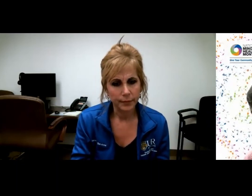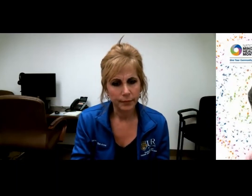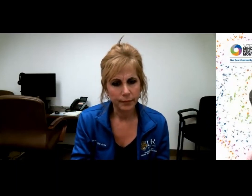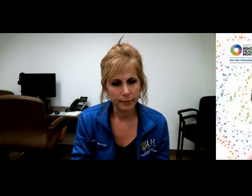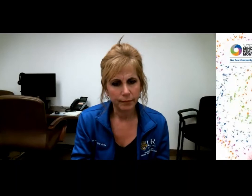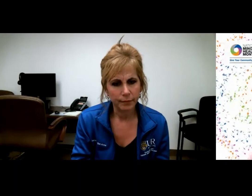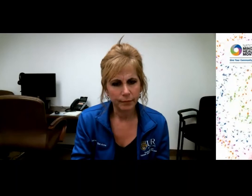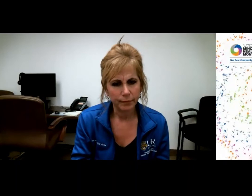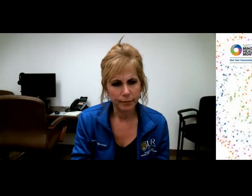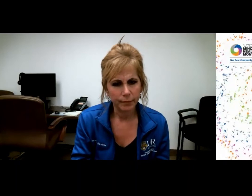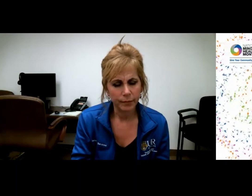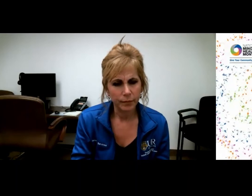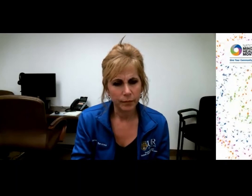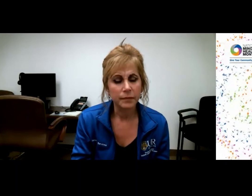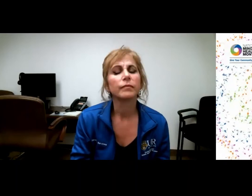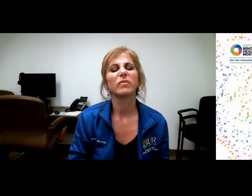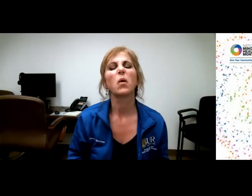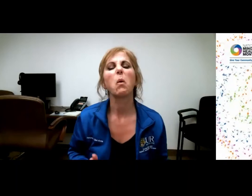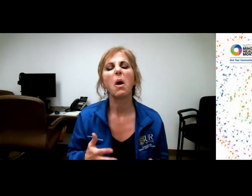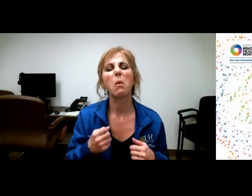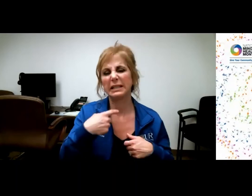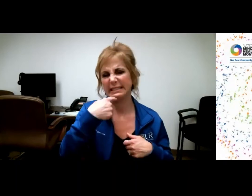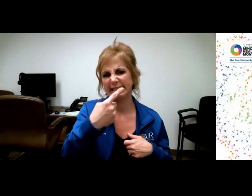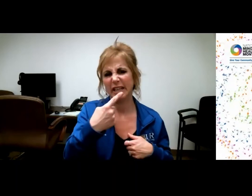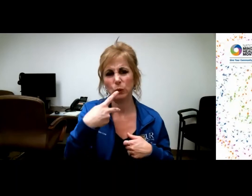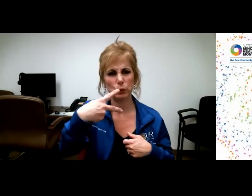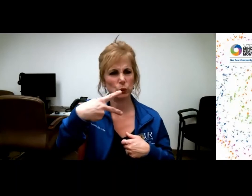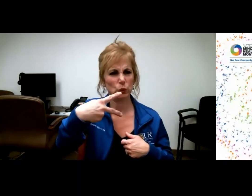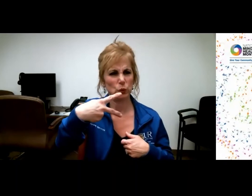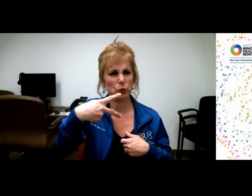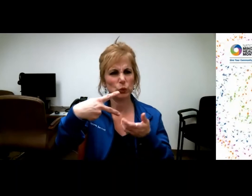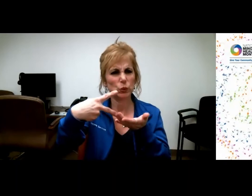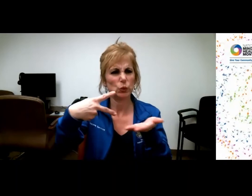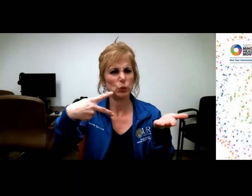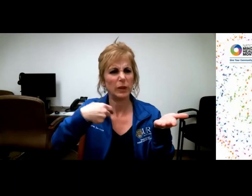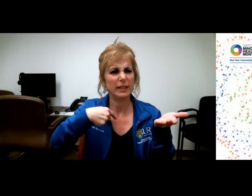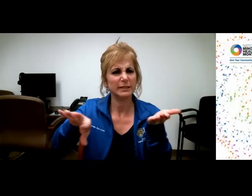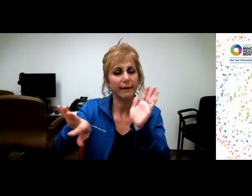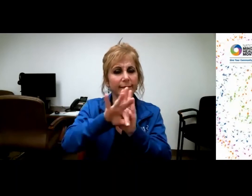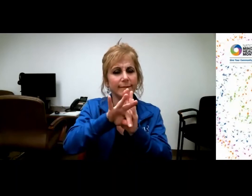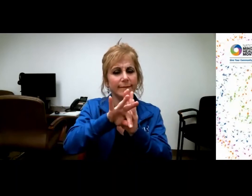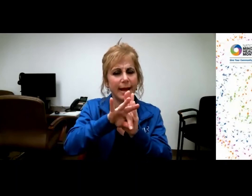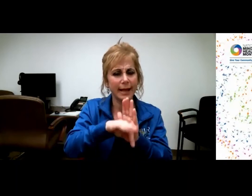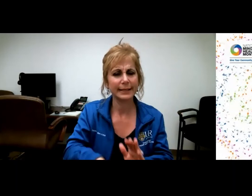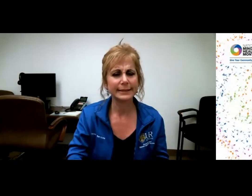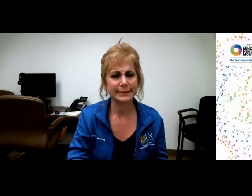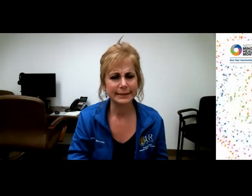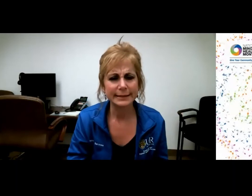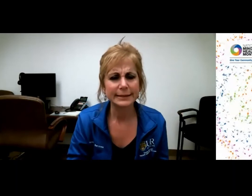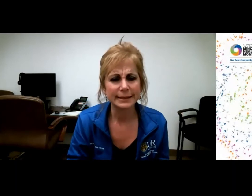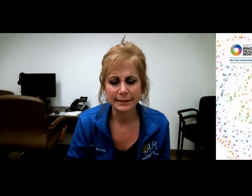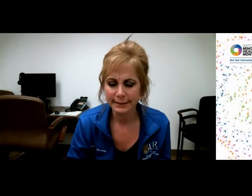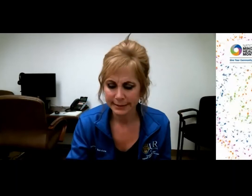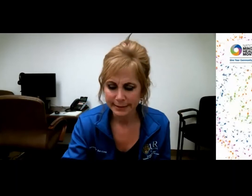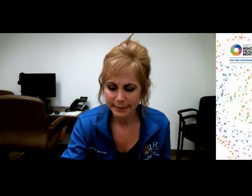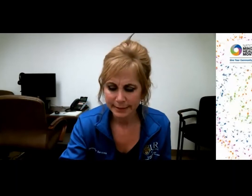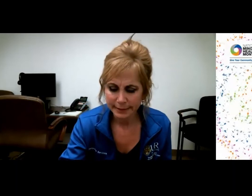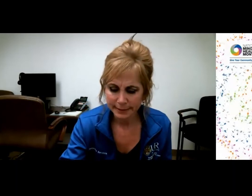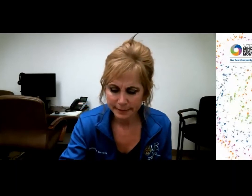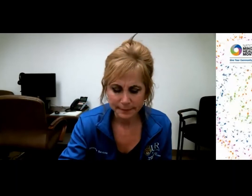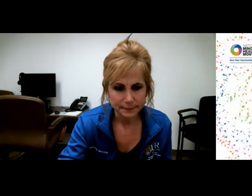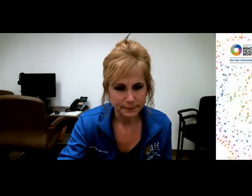I wanted to point out to two things that come up in the Latino Health Coalition